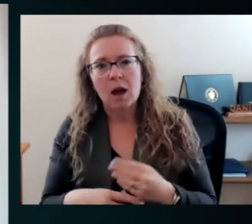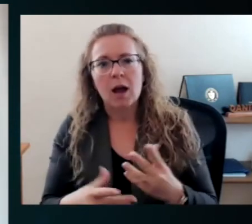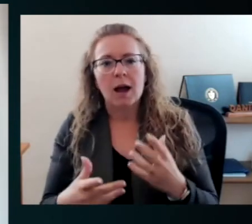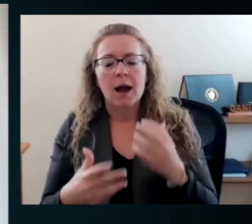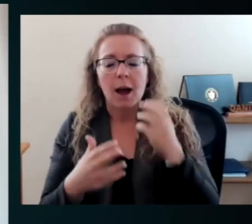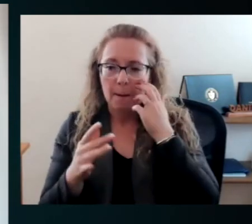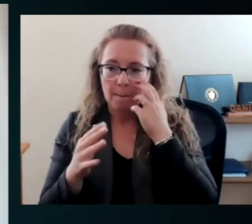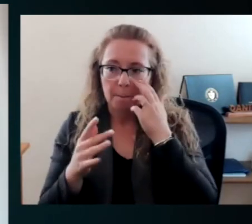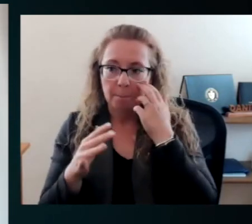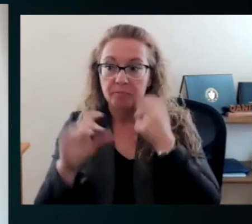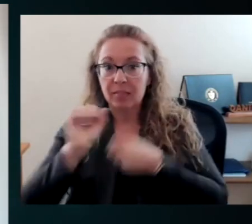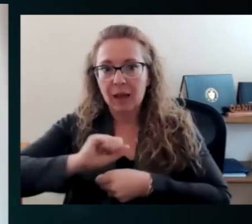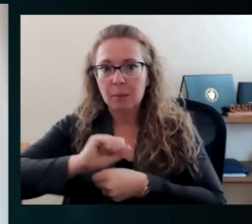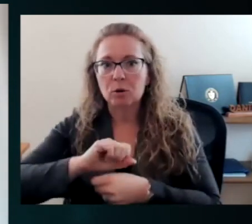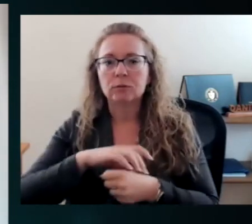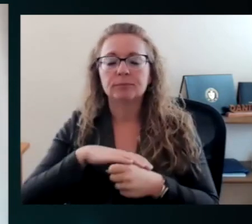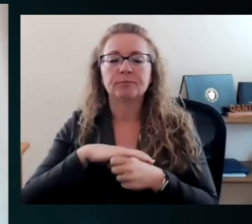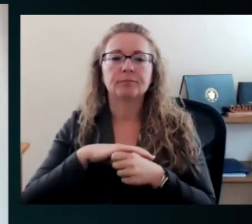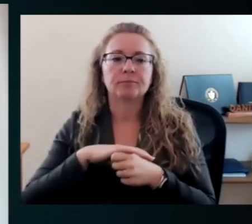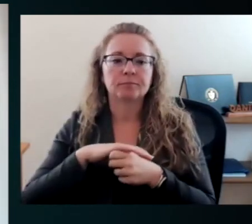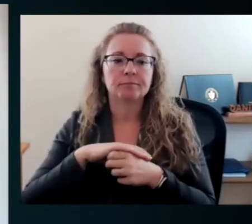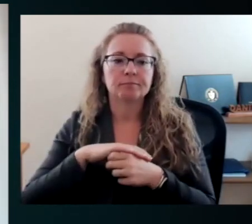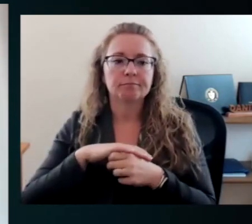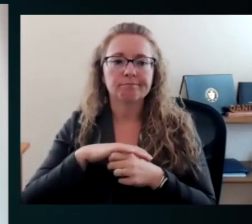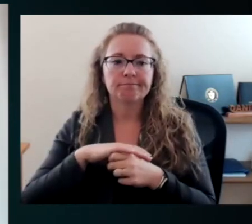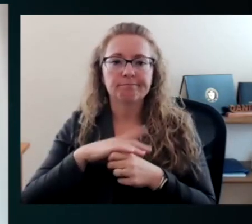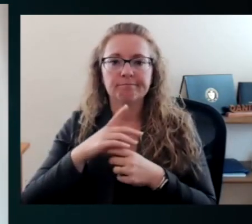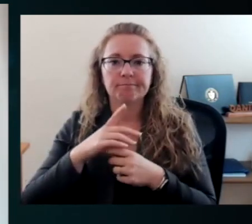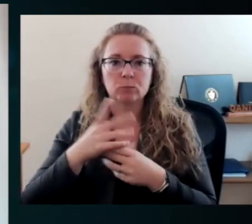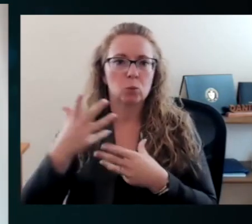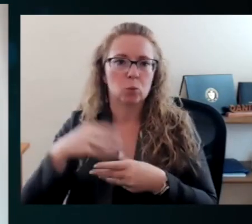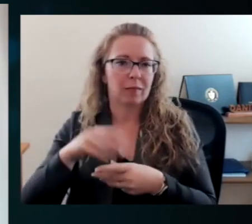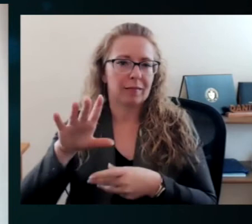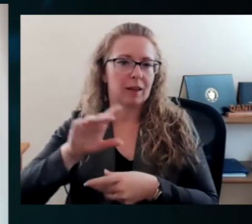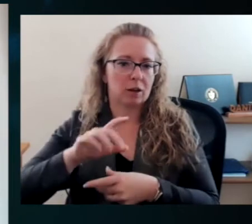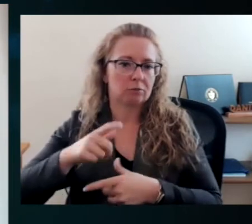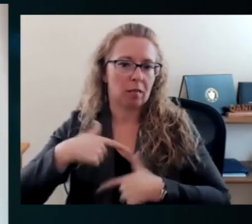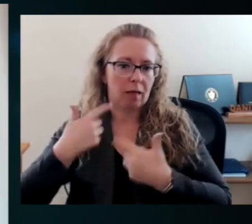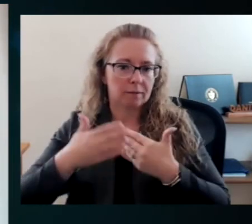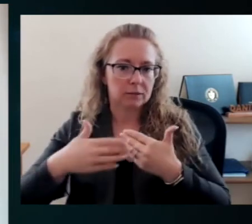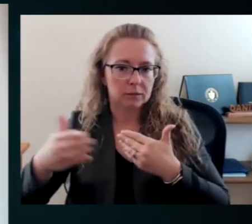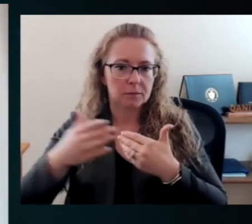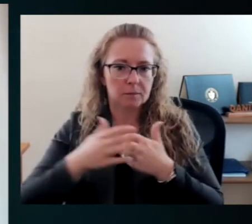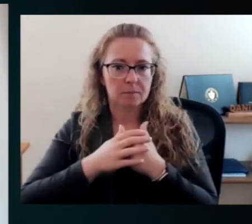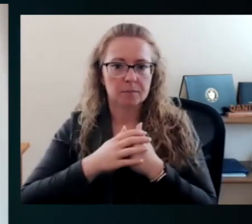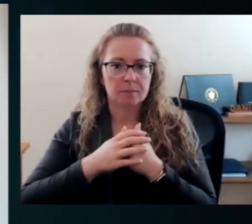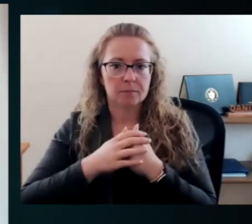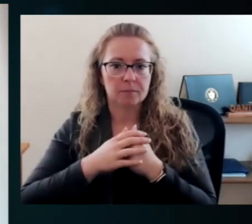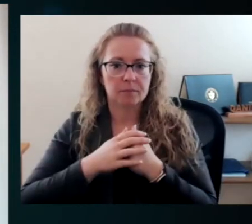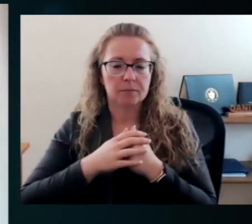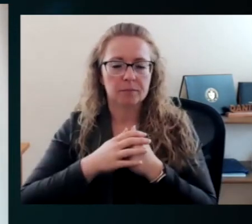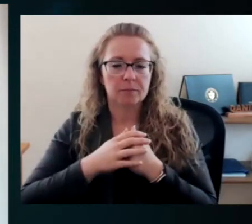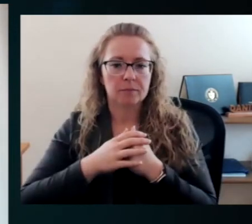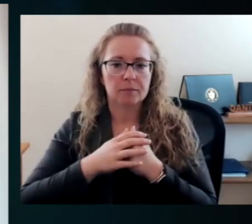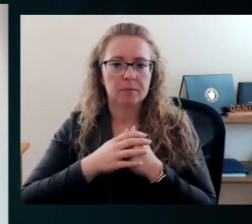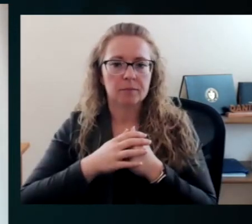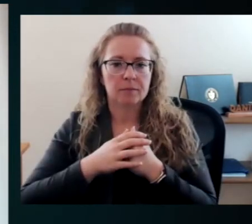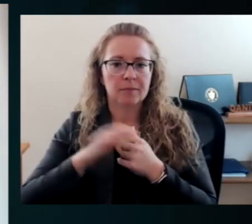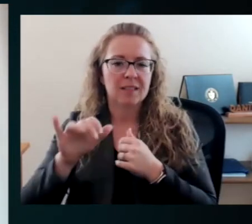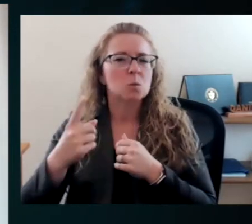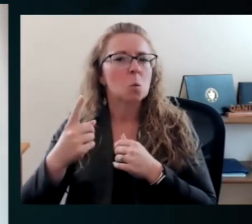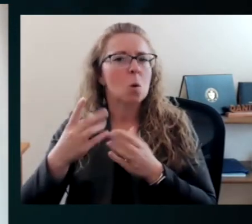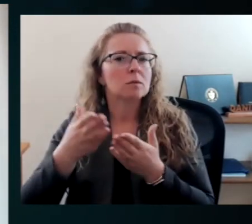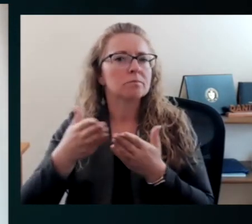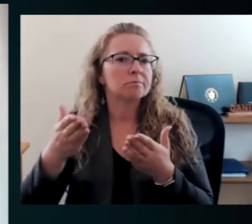labor added to their lives. So that's just one small way, but I think that there's